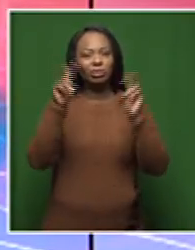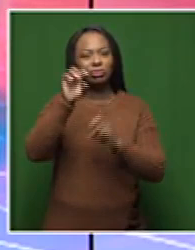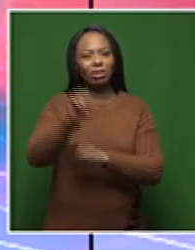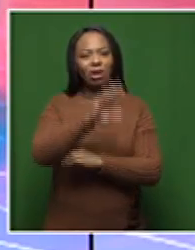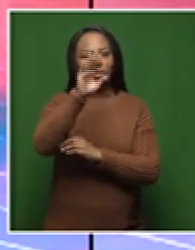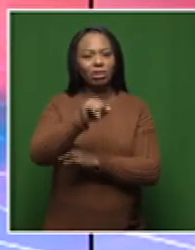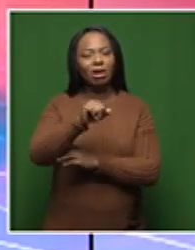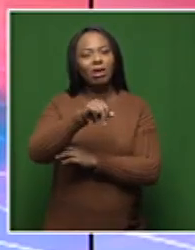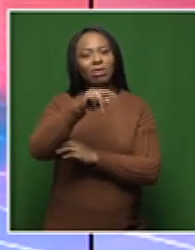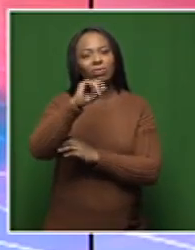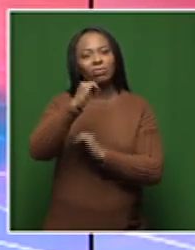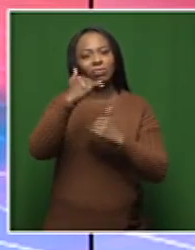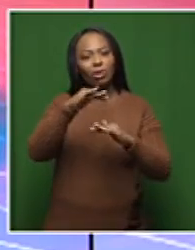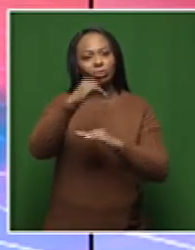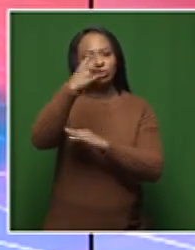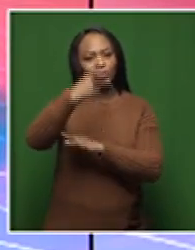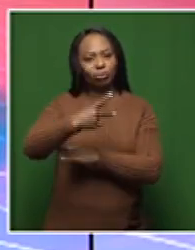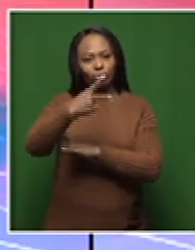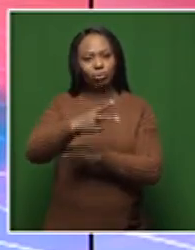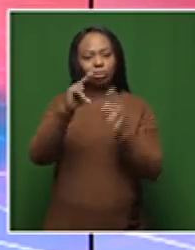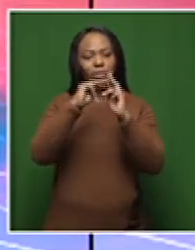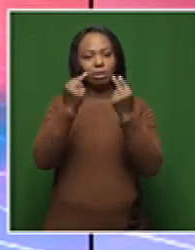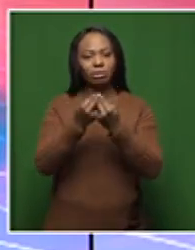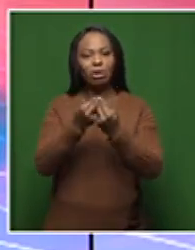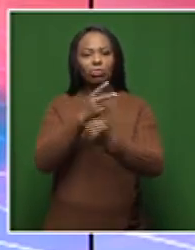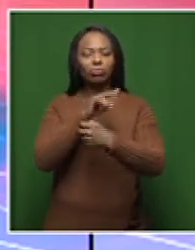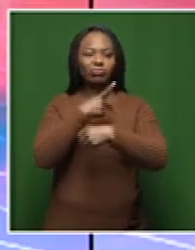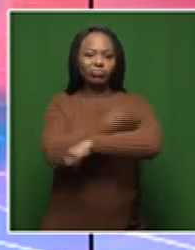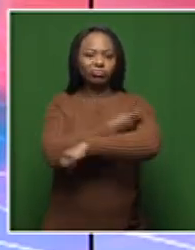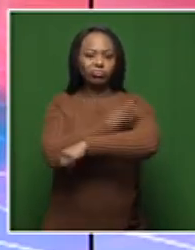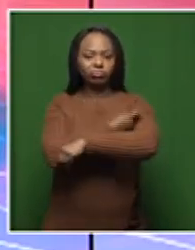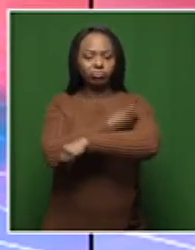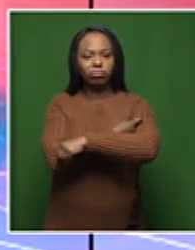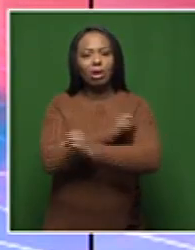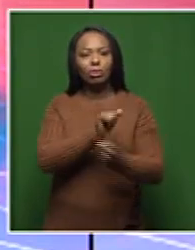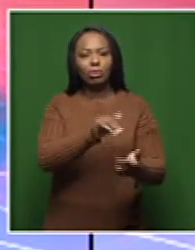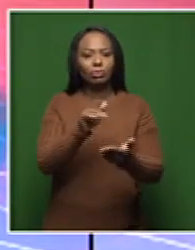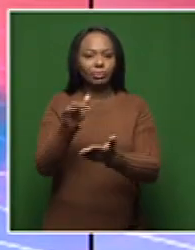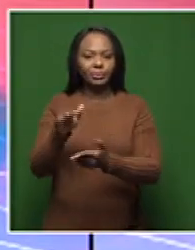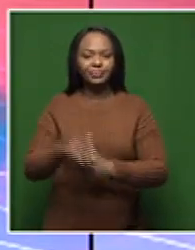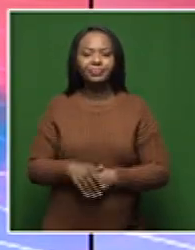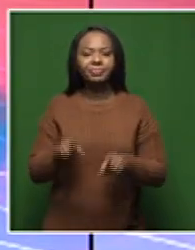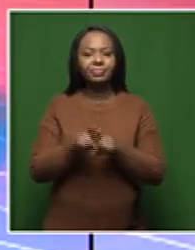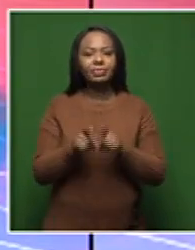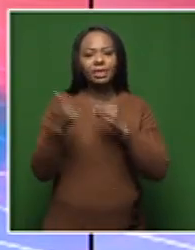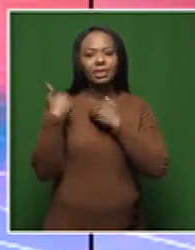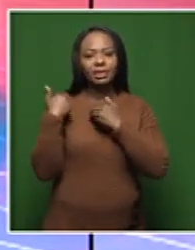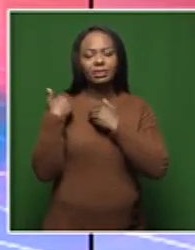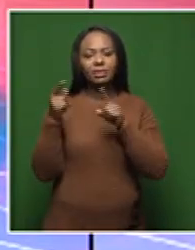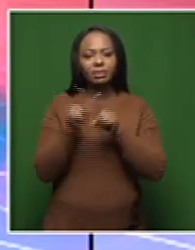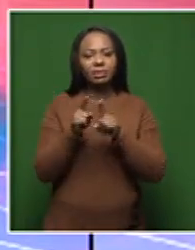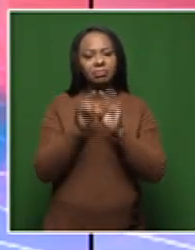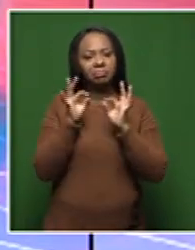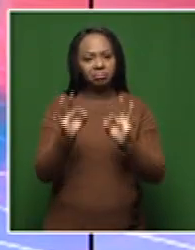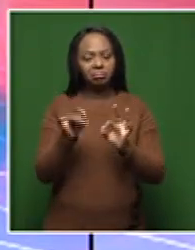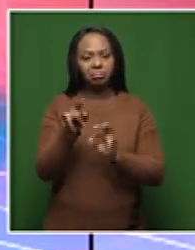phase 2 of the national COVID-19 vaccine rollout, this time focusing on the safety and efficacy